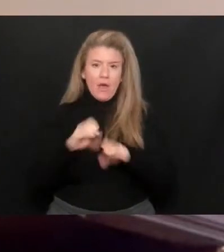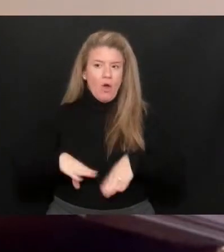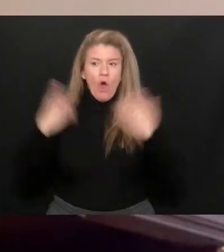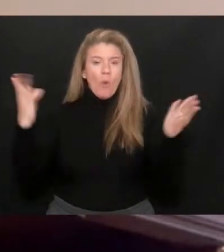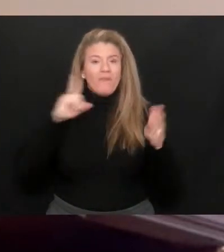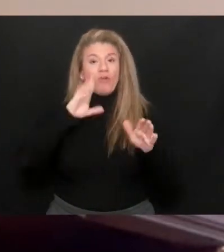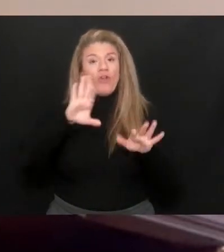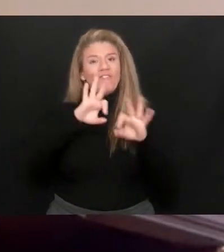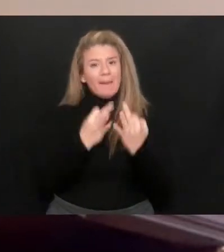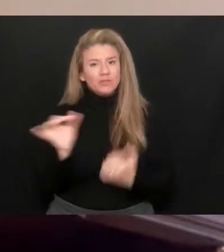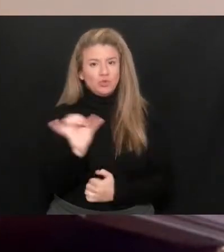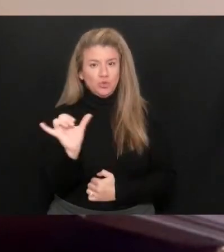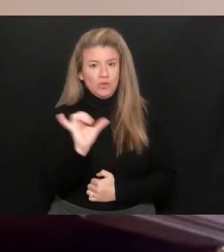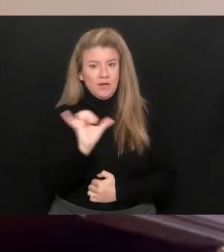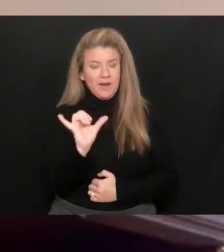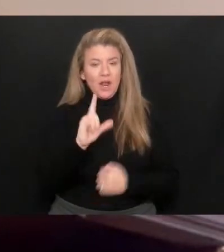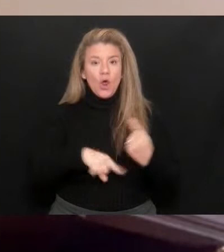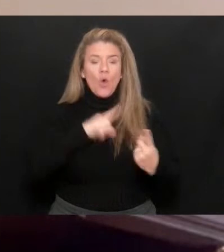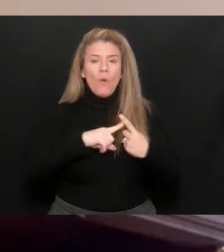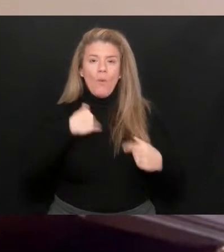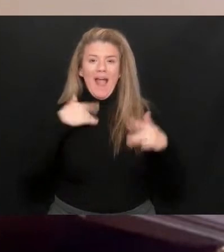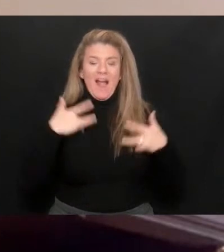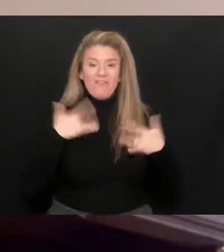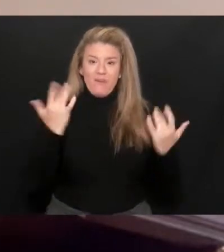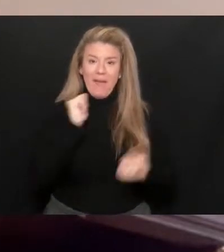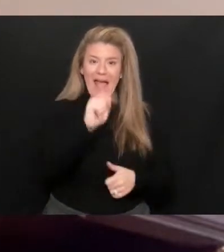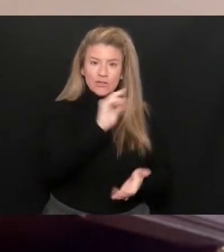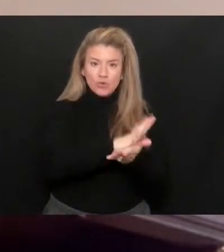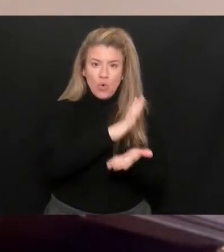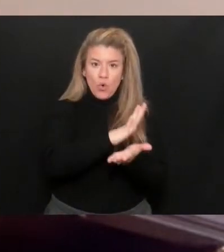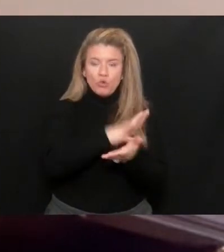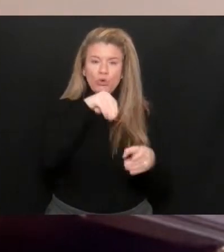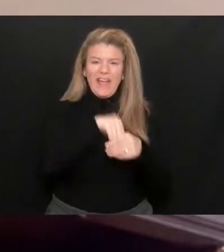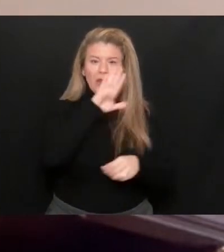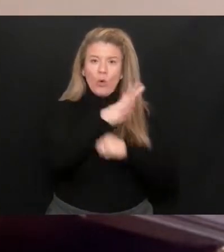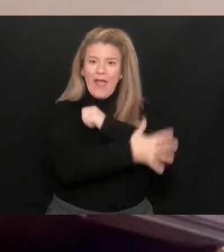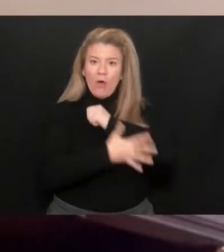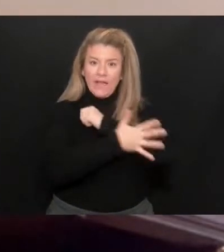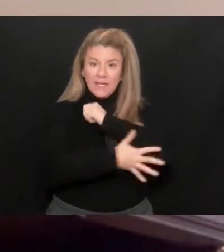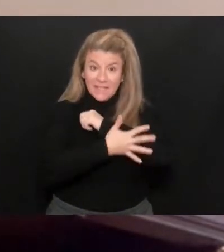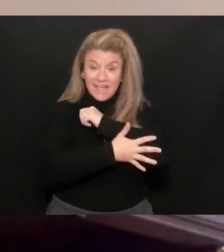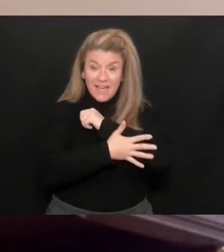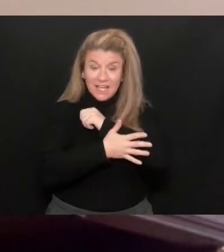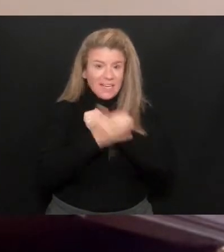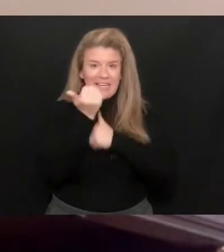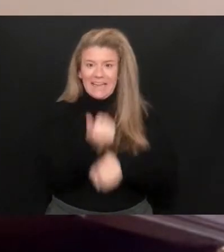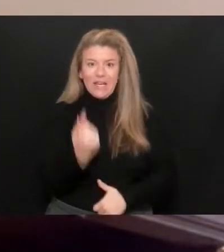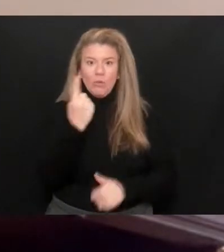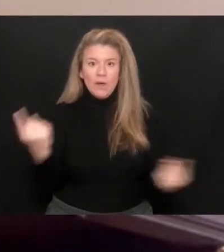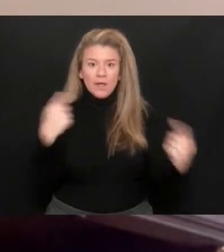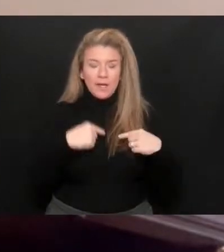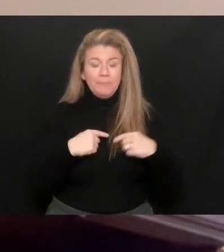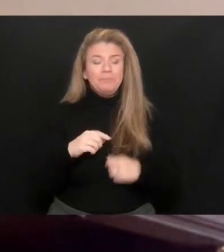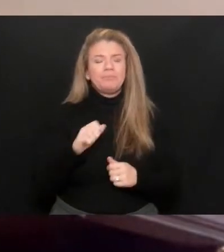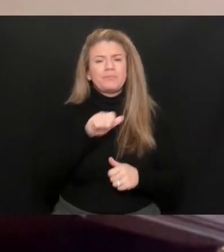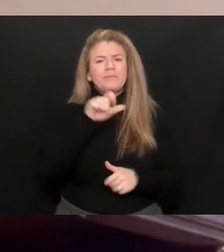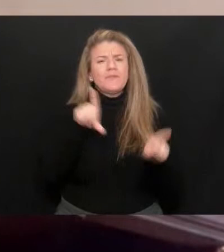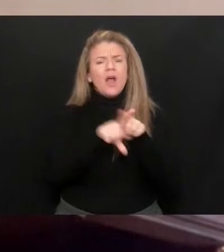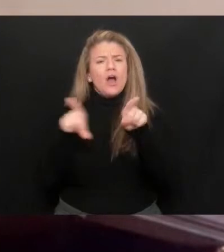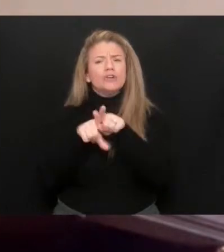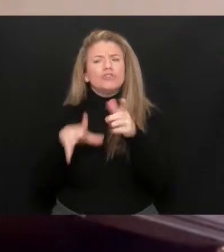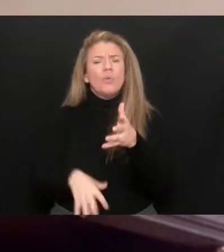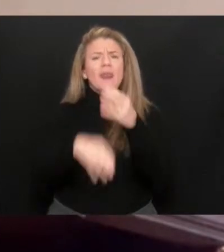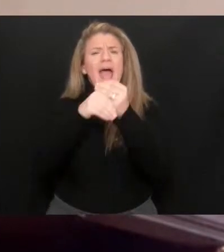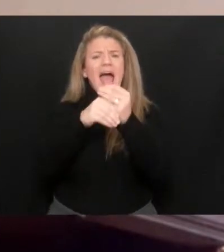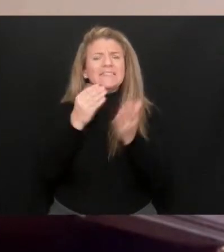for family members when we do events at schools or in counties. In addition to that, a couple other items that we're